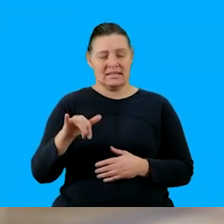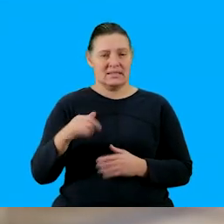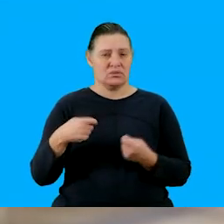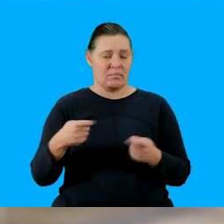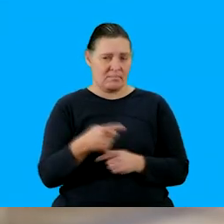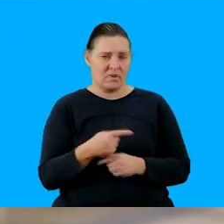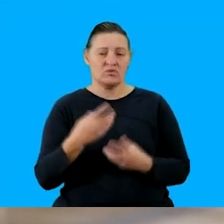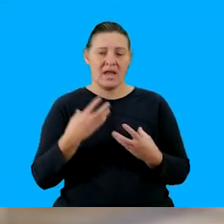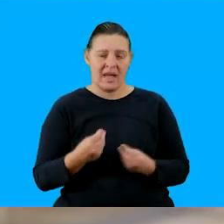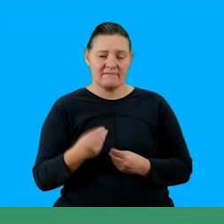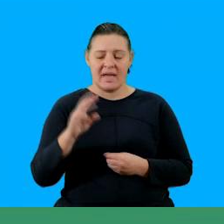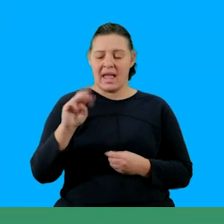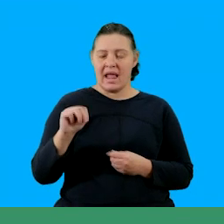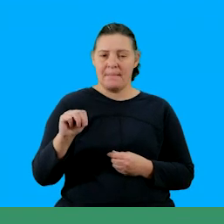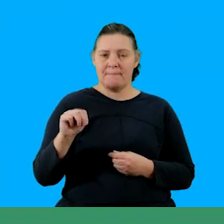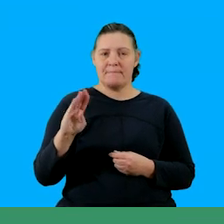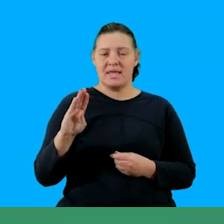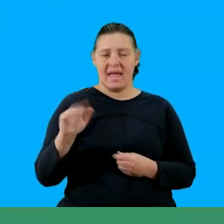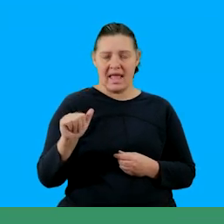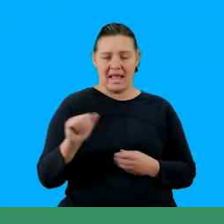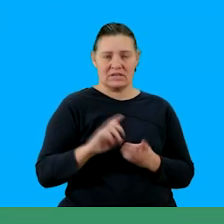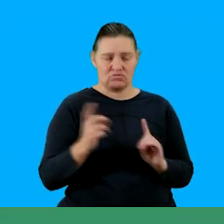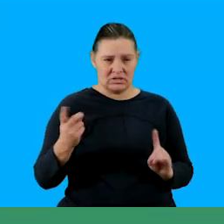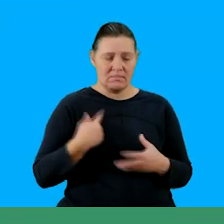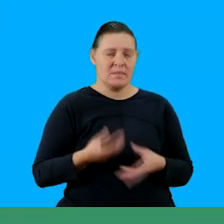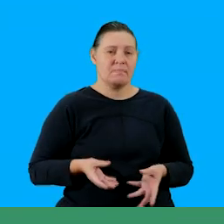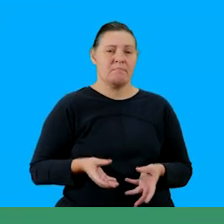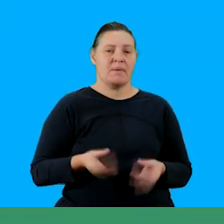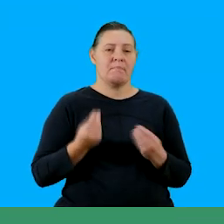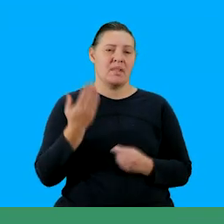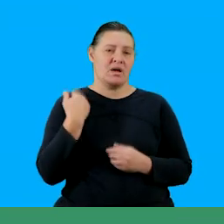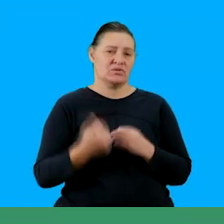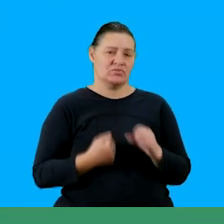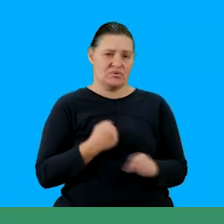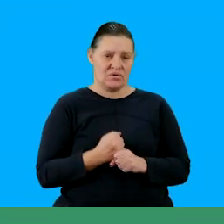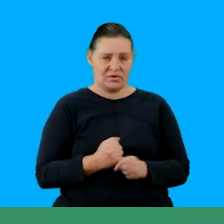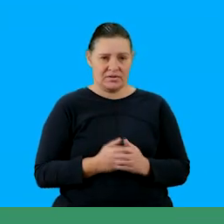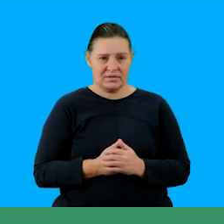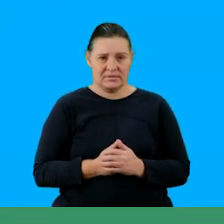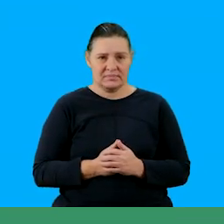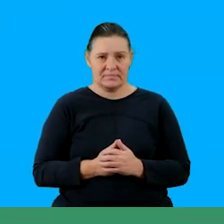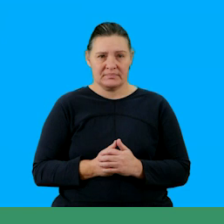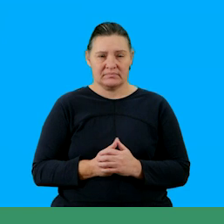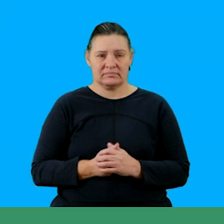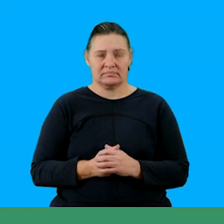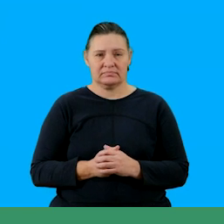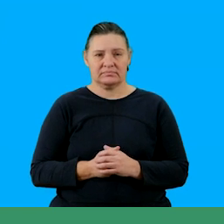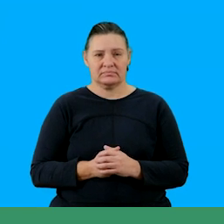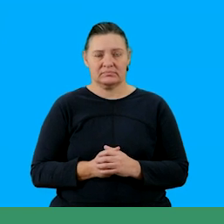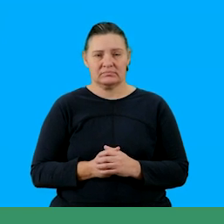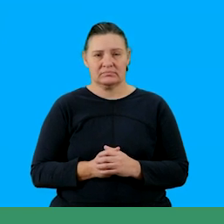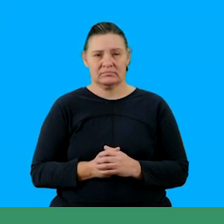shop. She has an MBA degree she has acquired last year. So